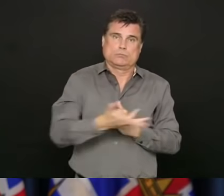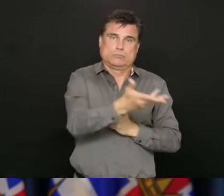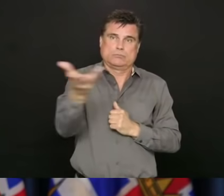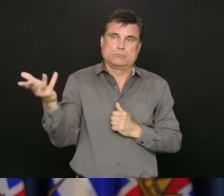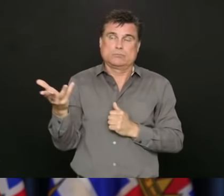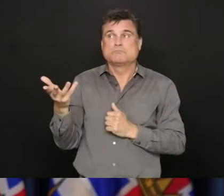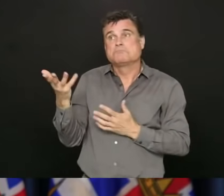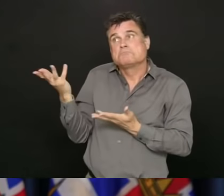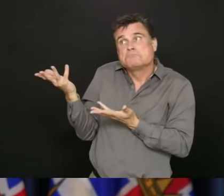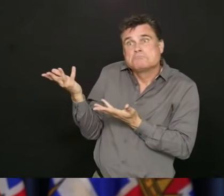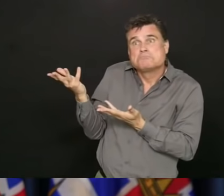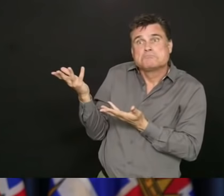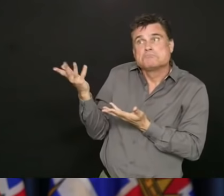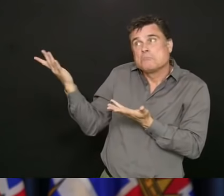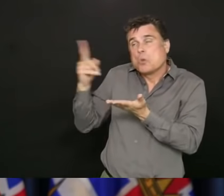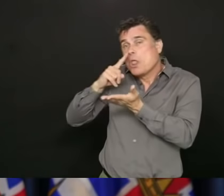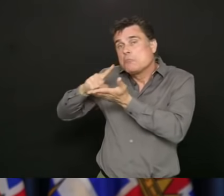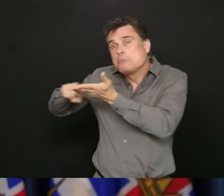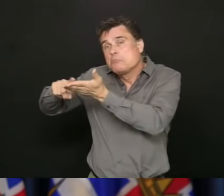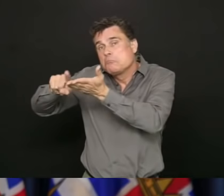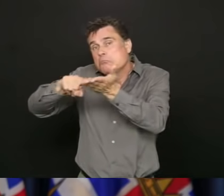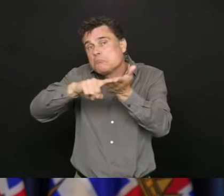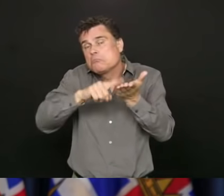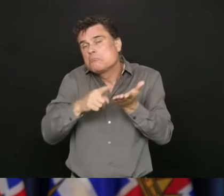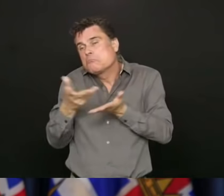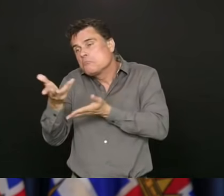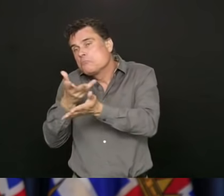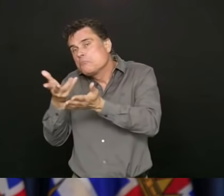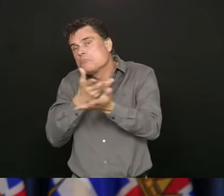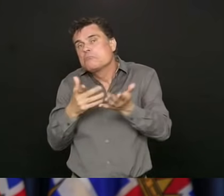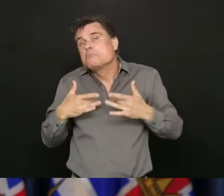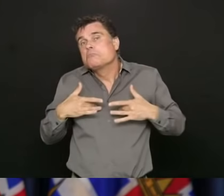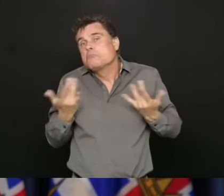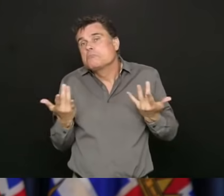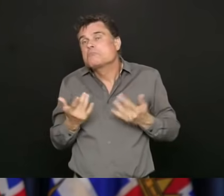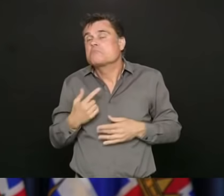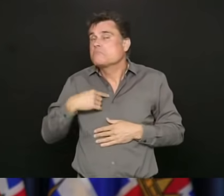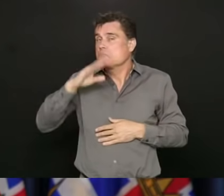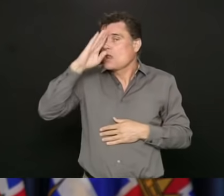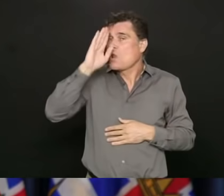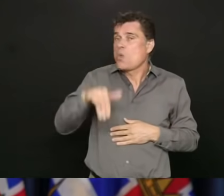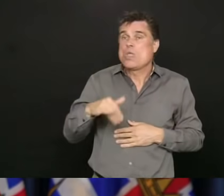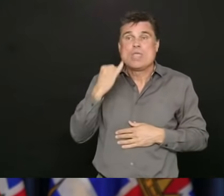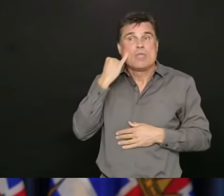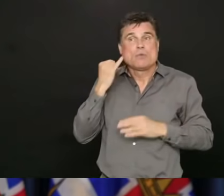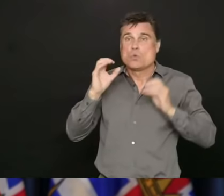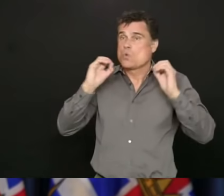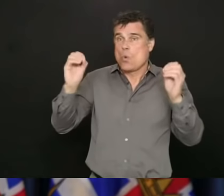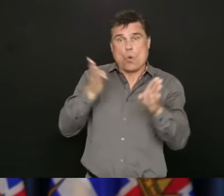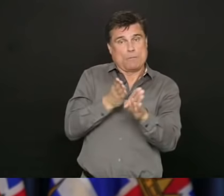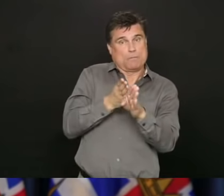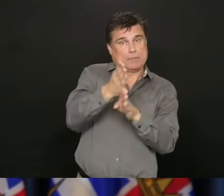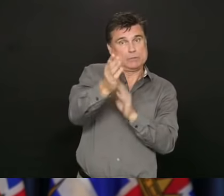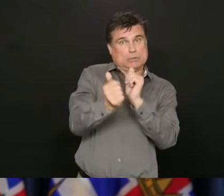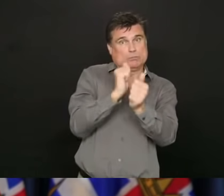not seeing our professional sports underway this summer. Thank you, everyone. That's all the time we have. Thanks.